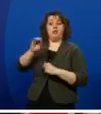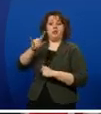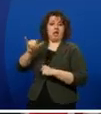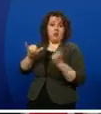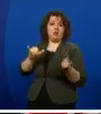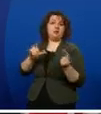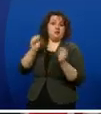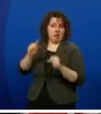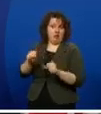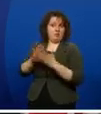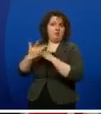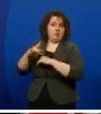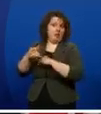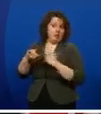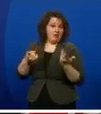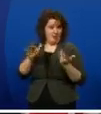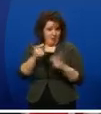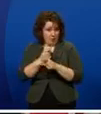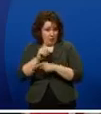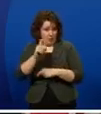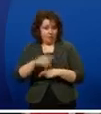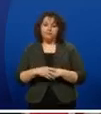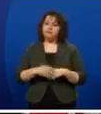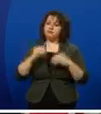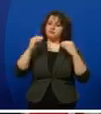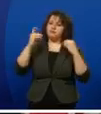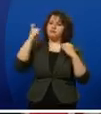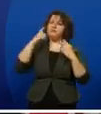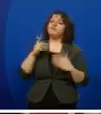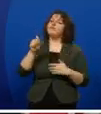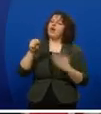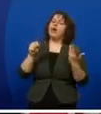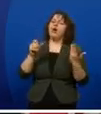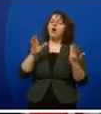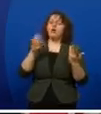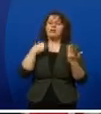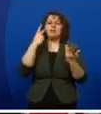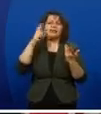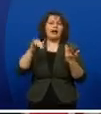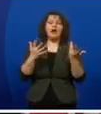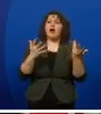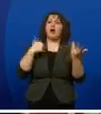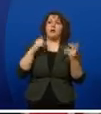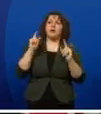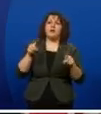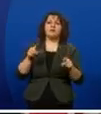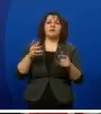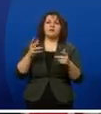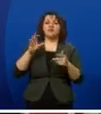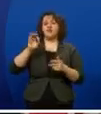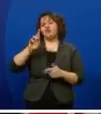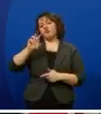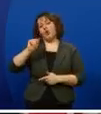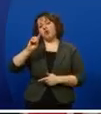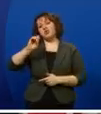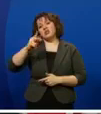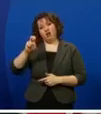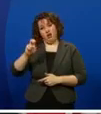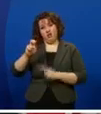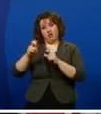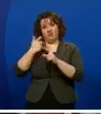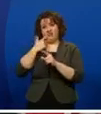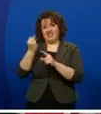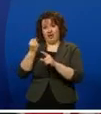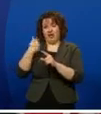Yeah. If they can, you're seeing that with some of the regional sites. I mean, when I was up in Fort Dodge this Saturday,